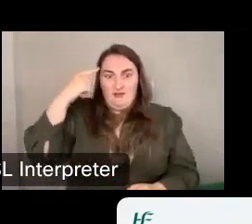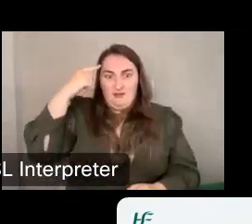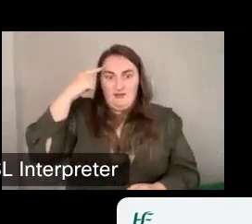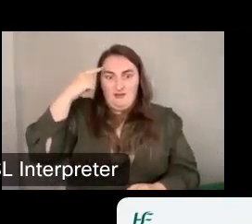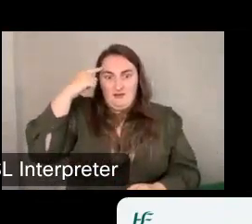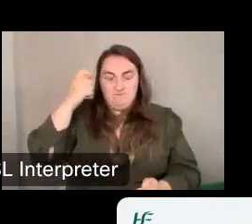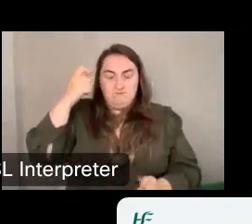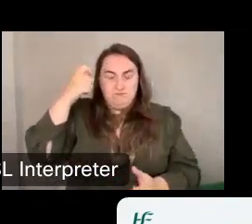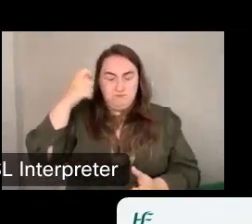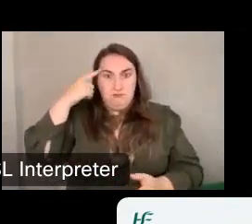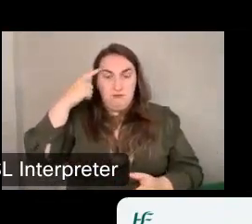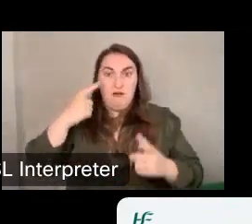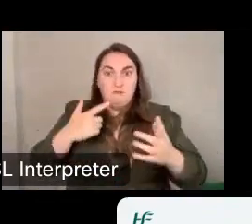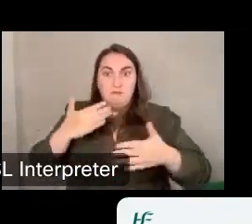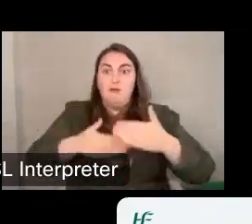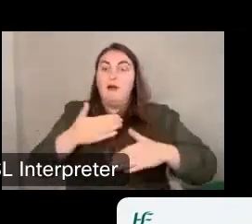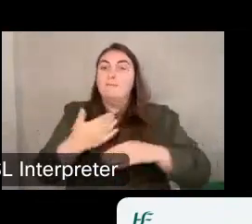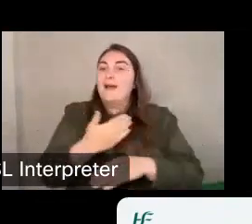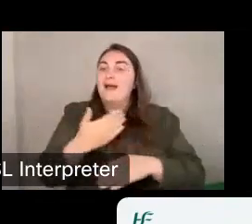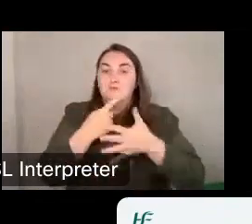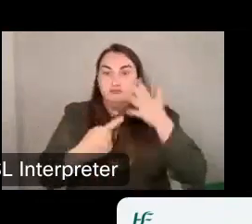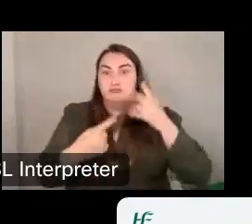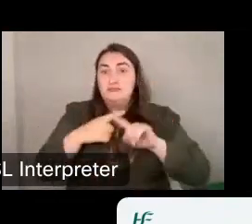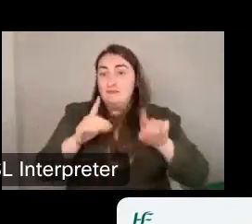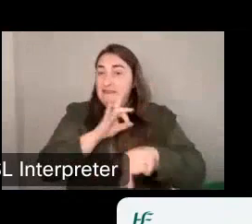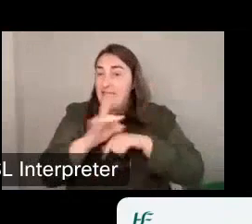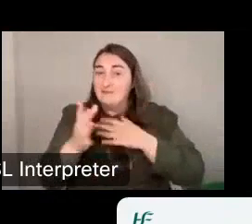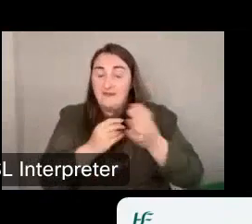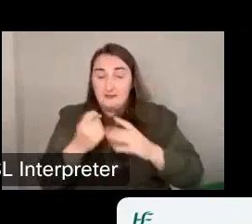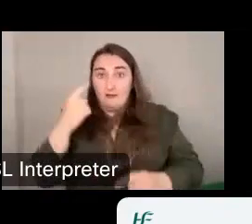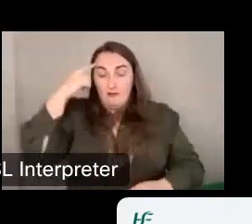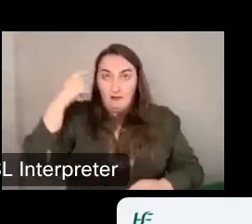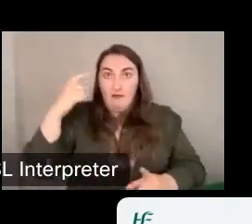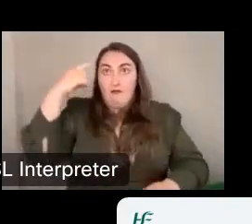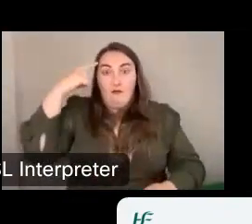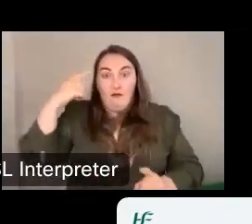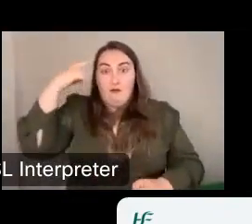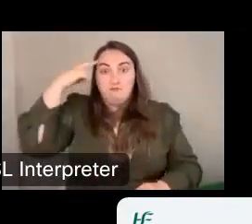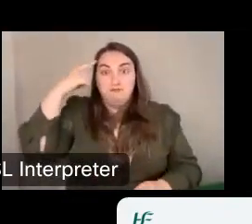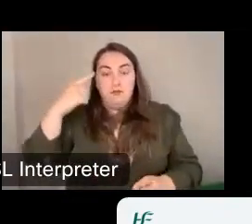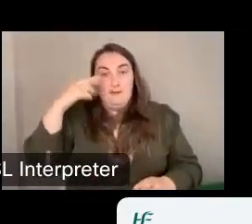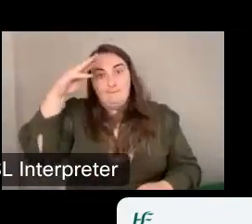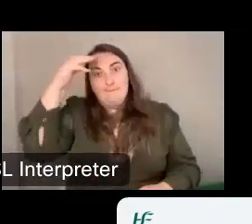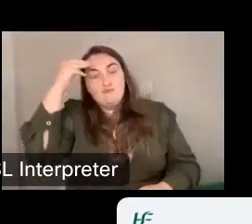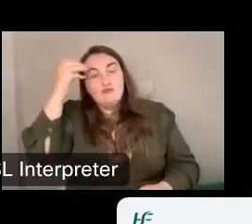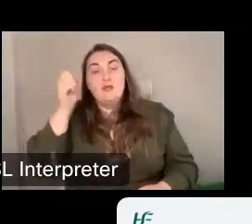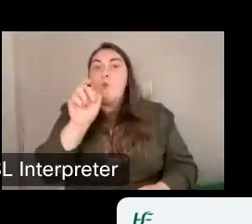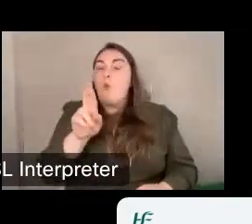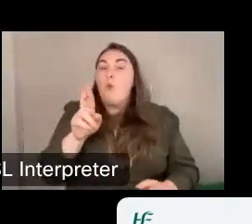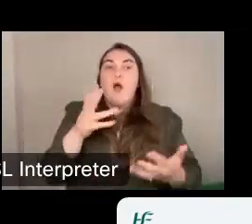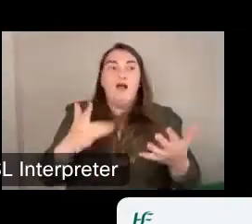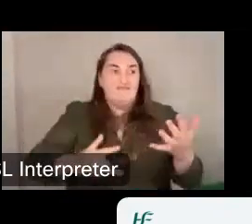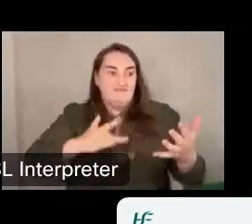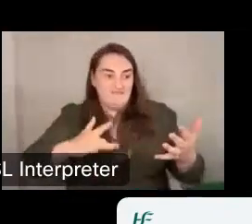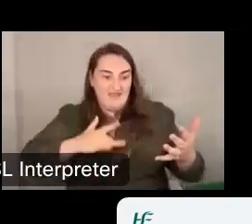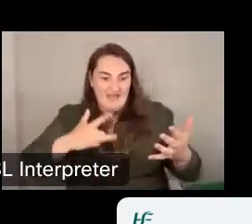triggered by a whole range of different types of triggers, and it's bringing back memories or, you know, feeling